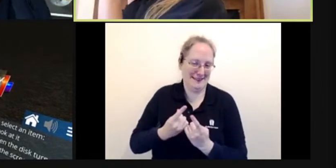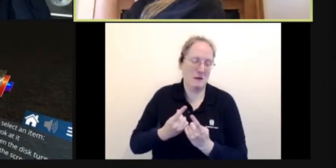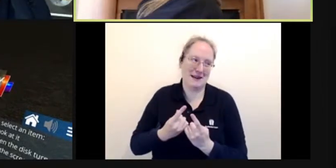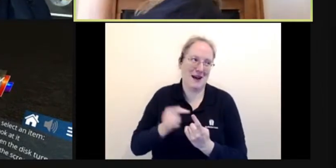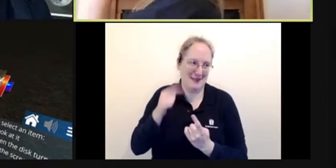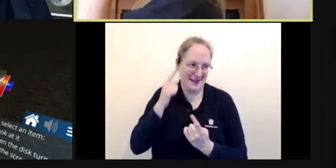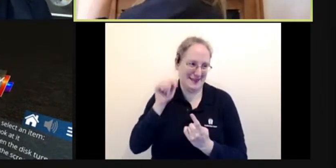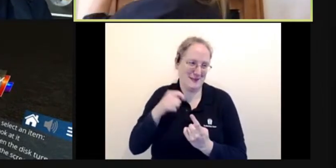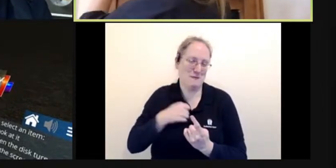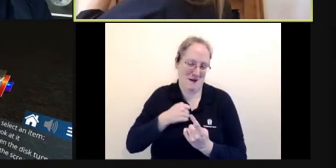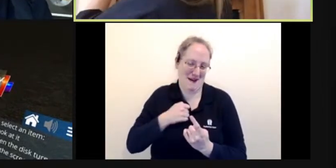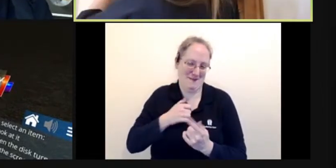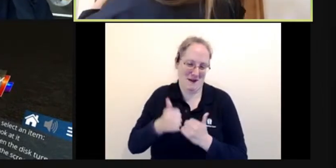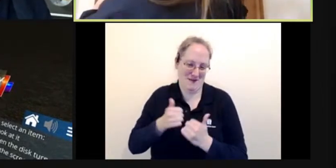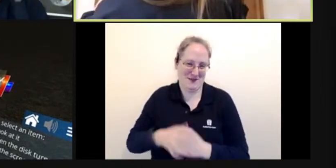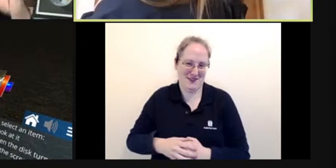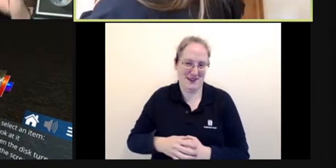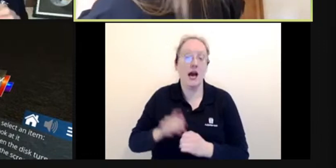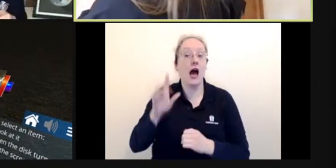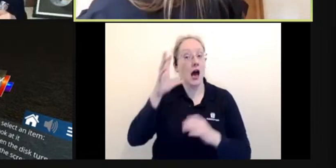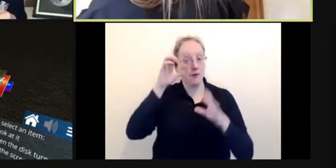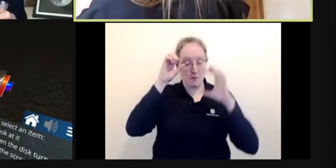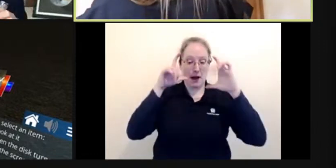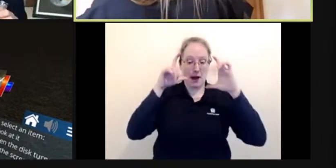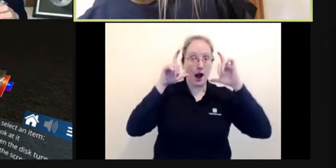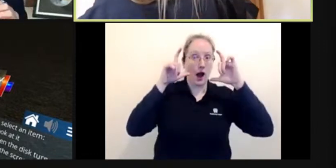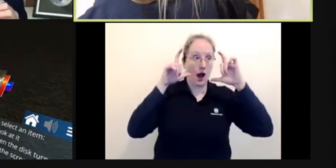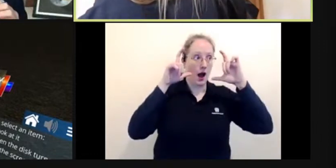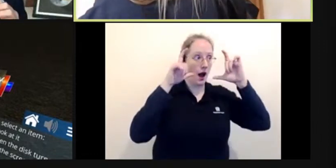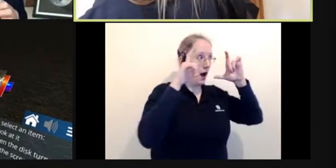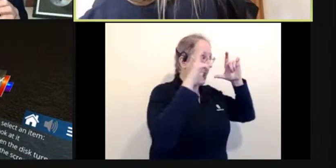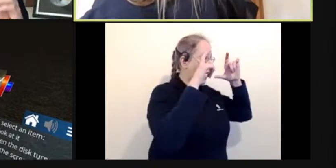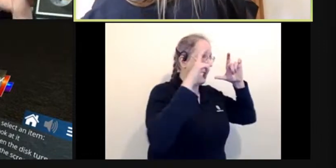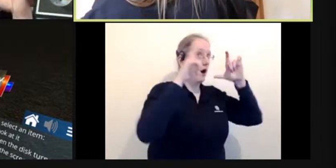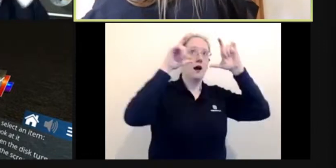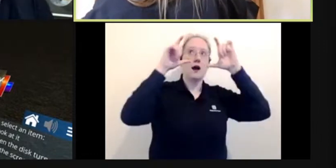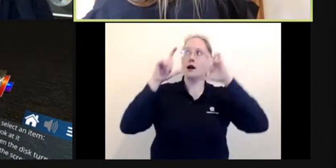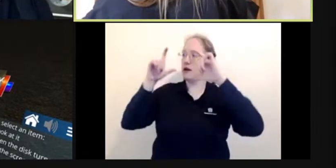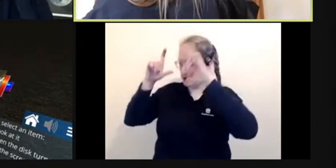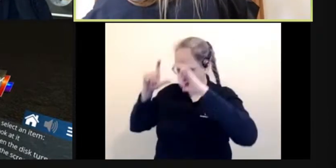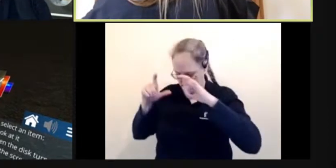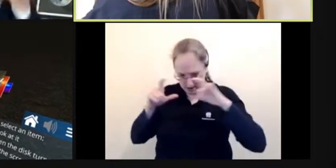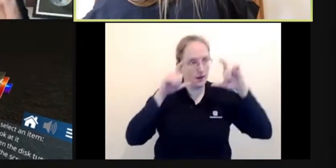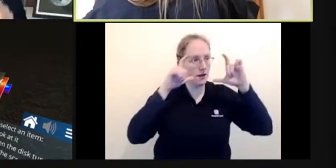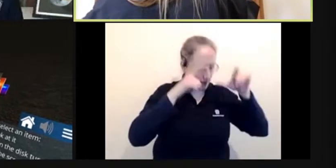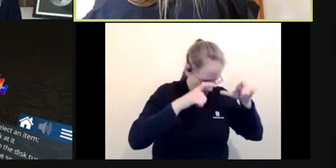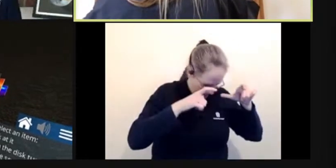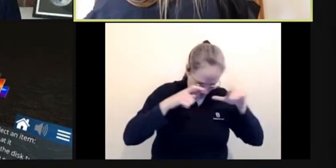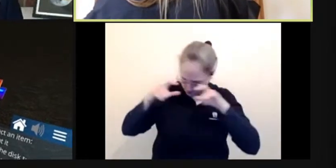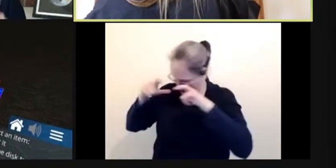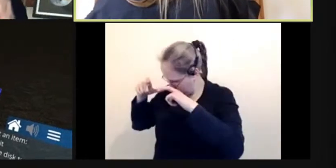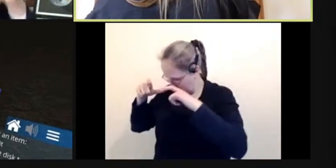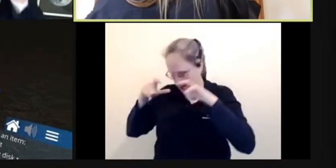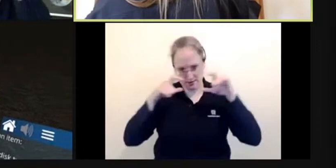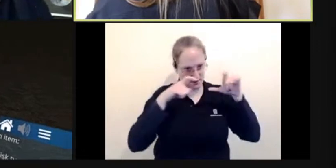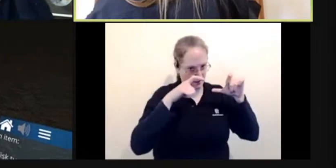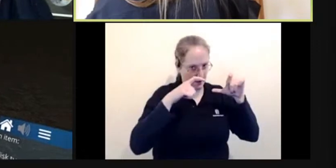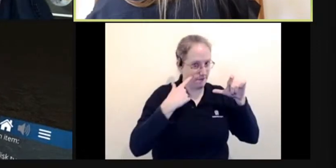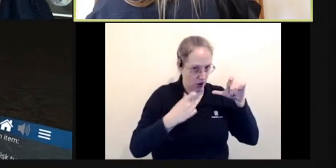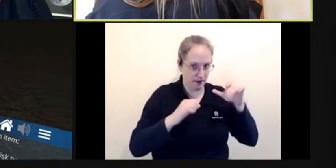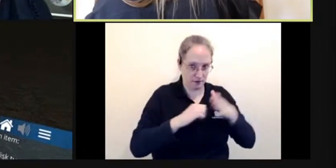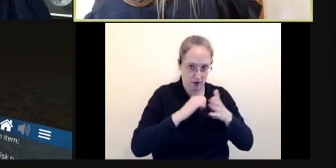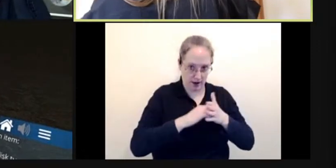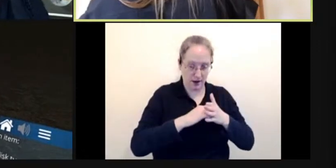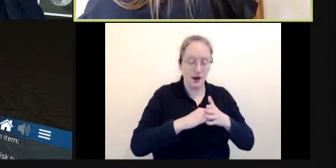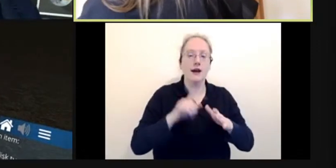And remember, you might have to turn to access them. So we're going to go to All Sky View. So I want you to tap on All